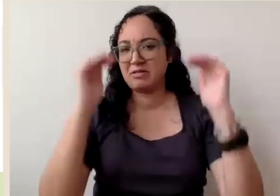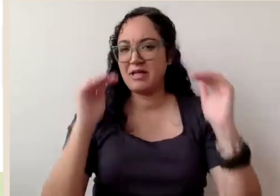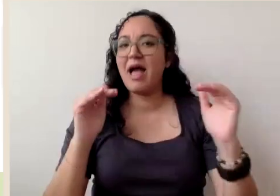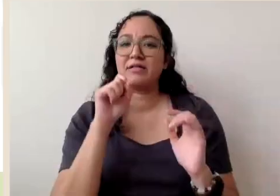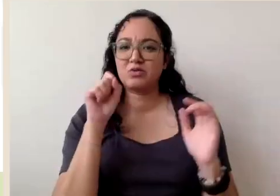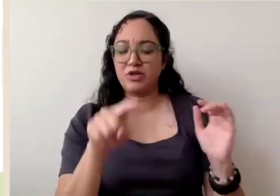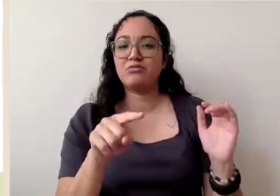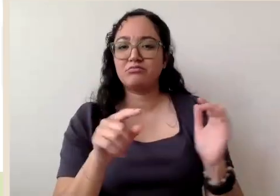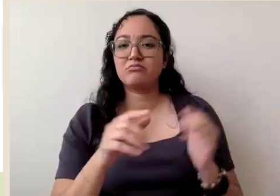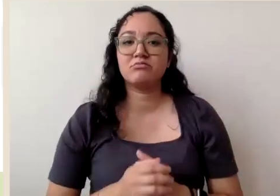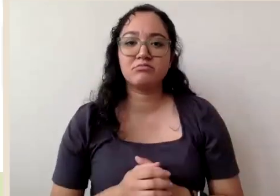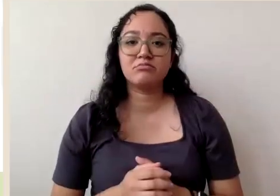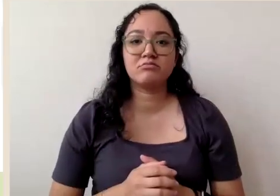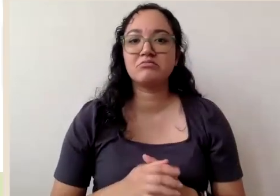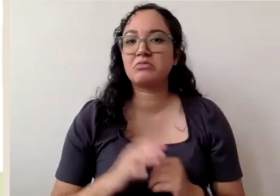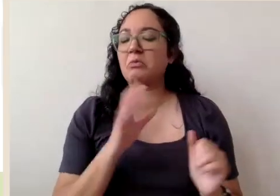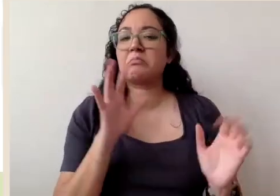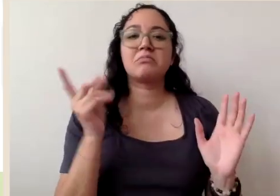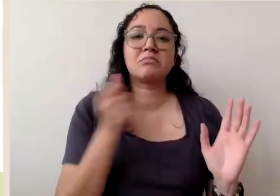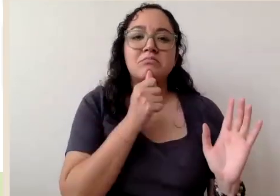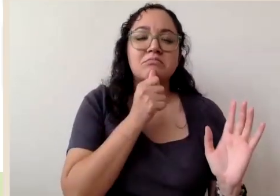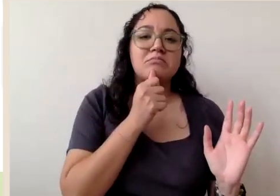question. Bear with me a moment here.